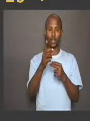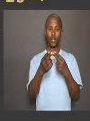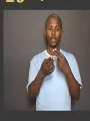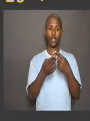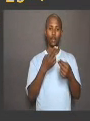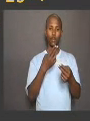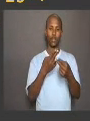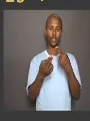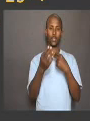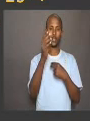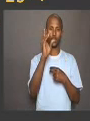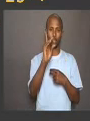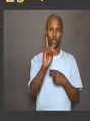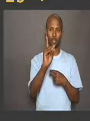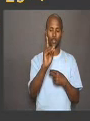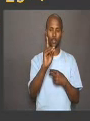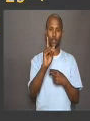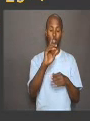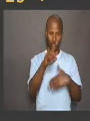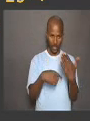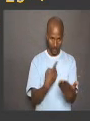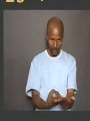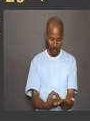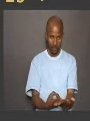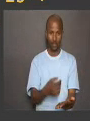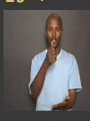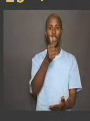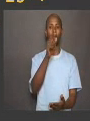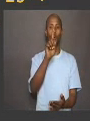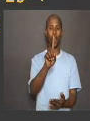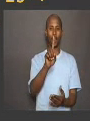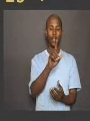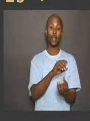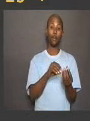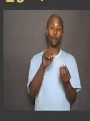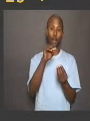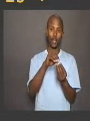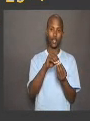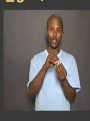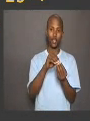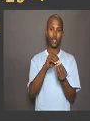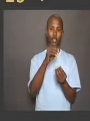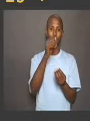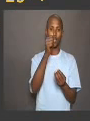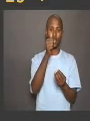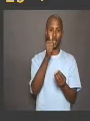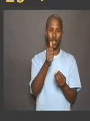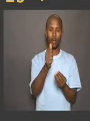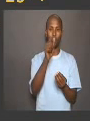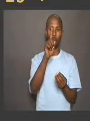minus 1 times D, then A1